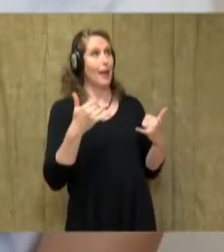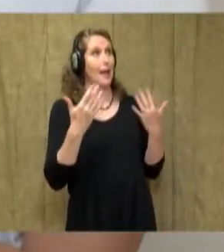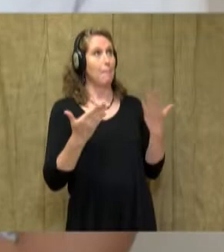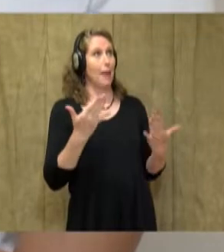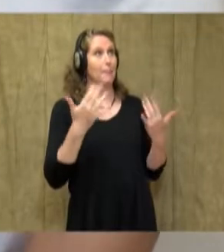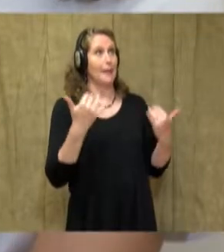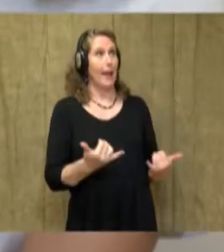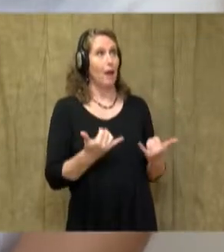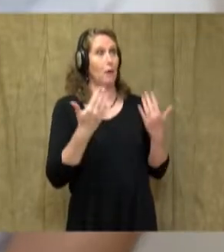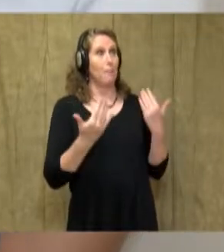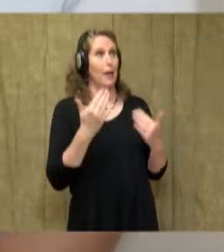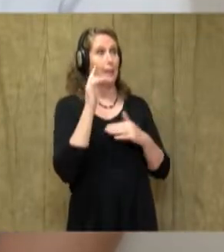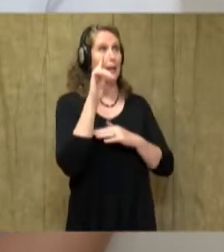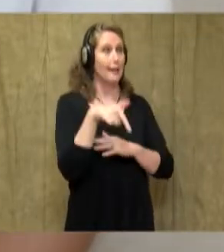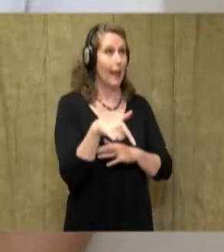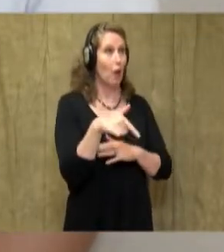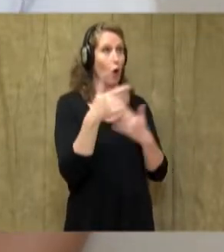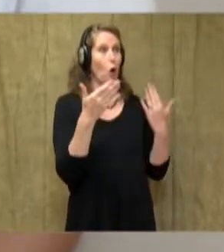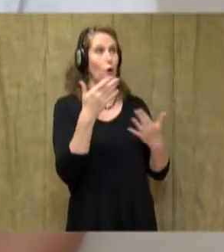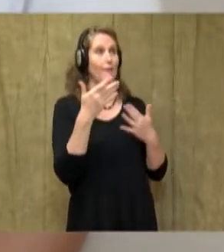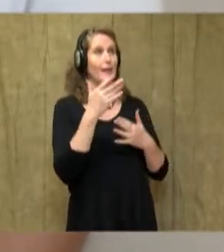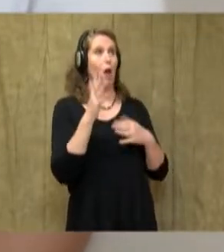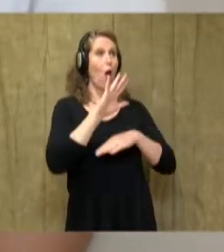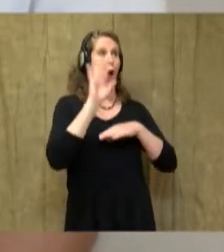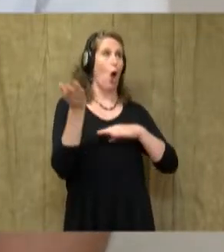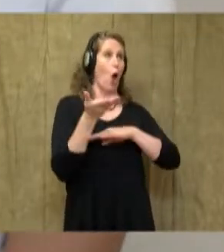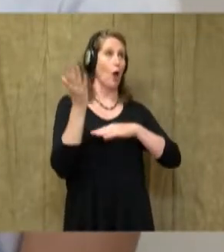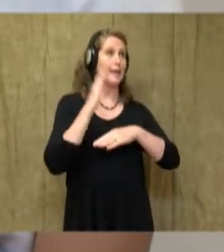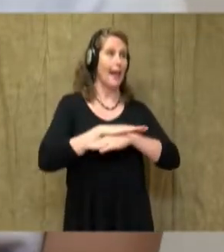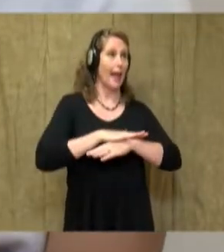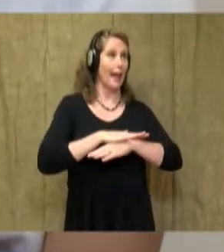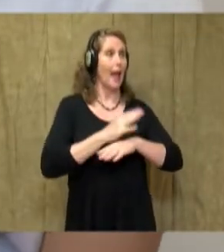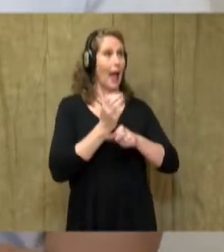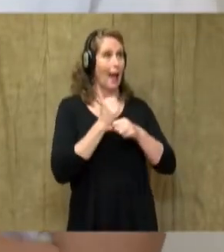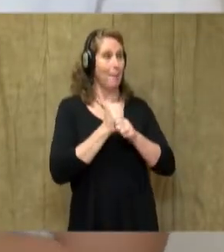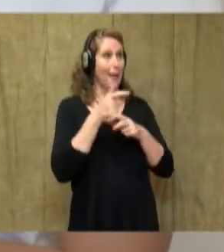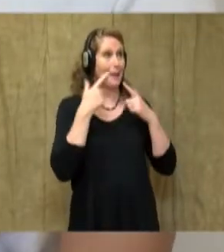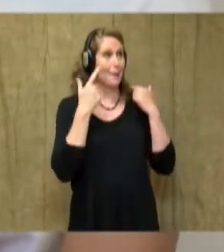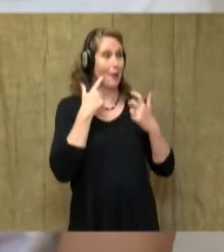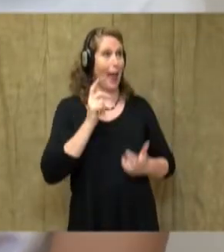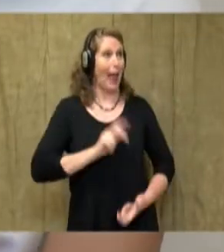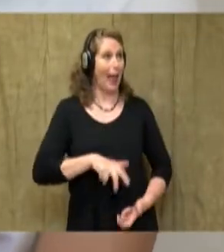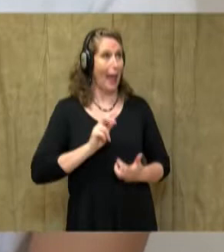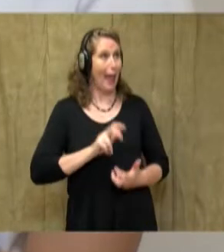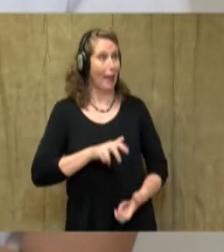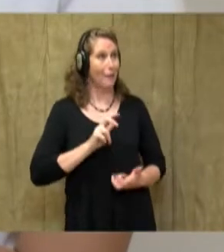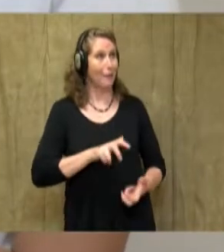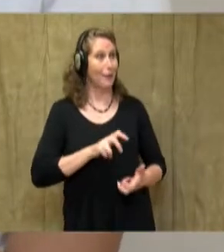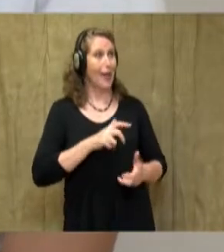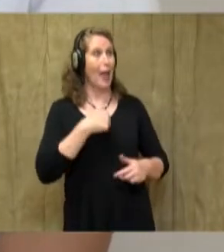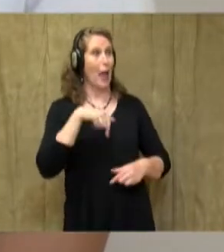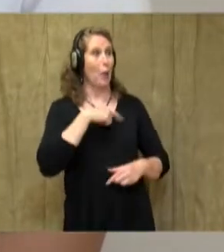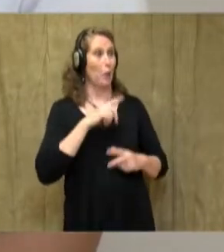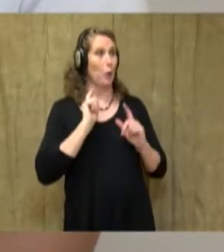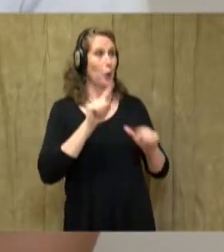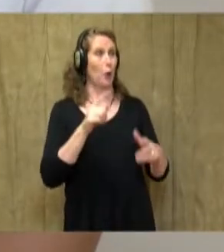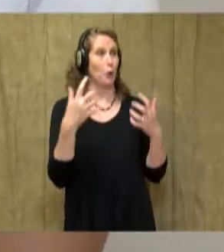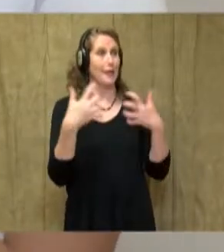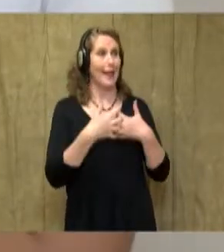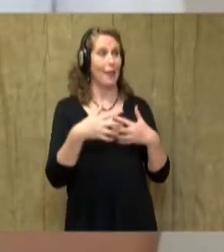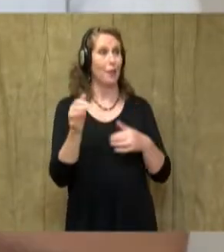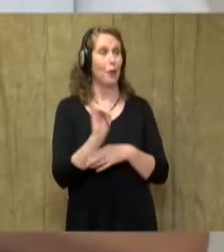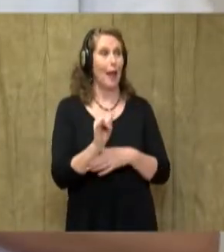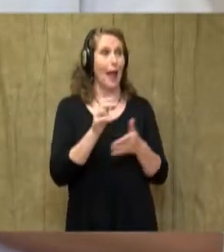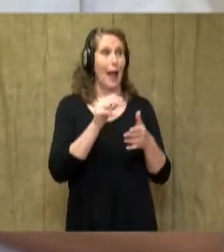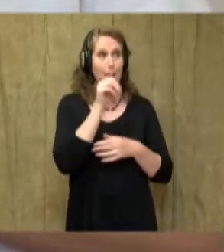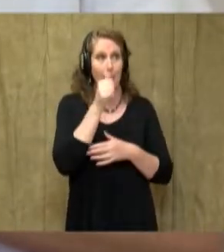now, maybe later, or even all day. I'll make you chuckle deep down in your belly, and we'll go together like peanut